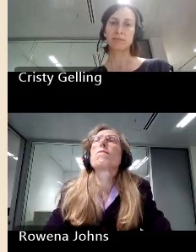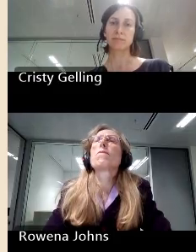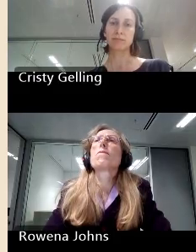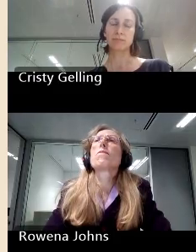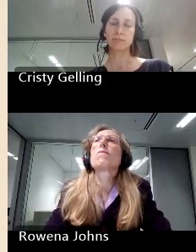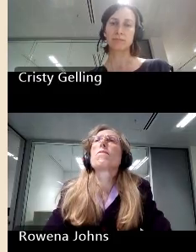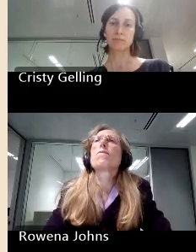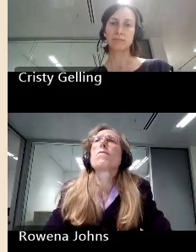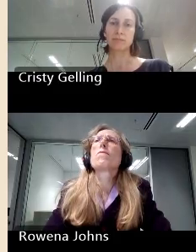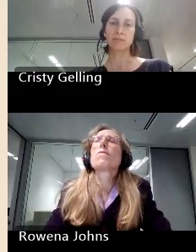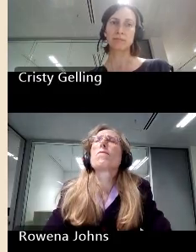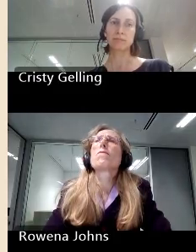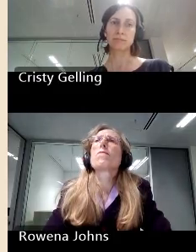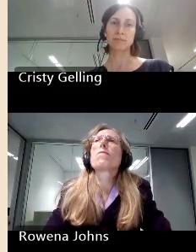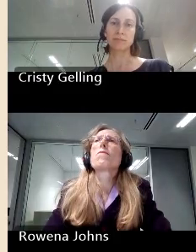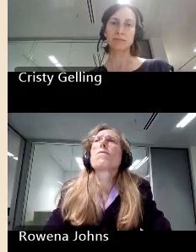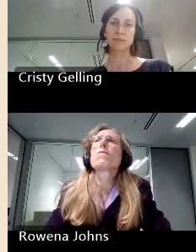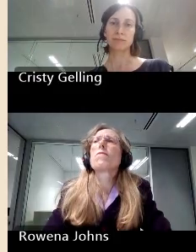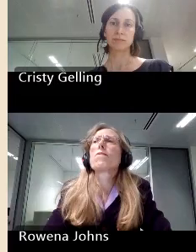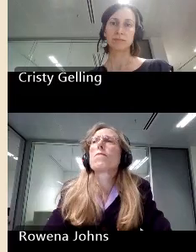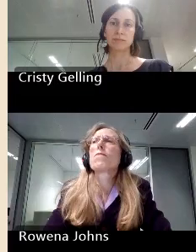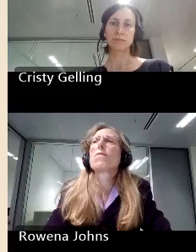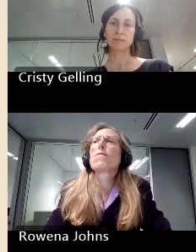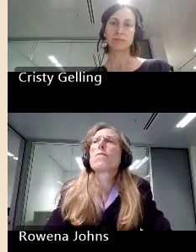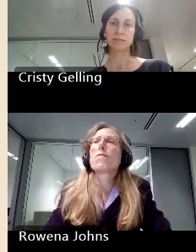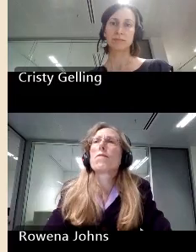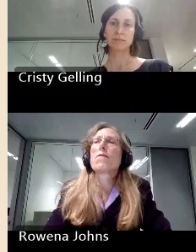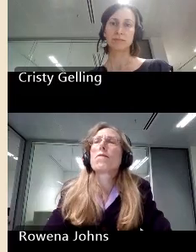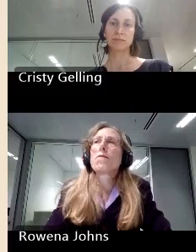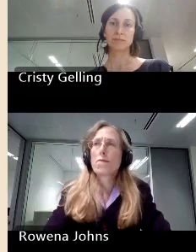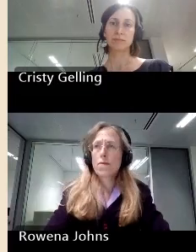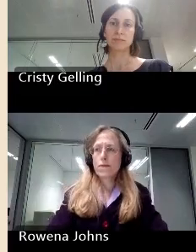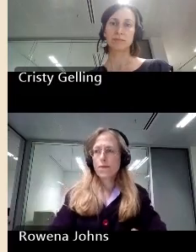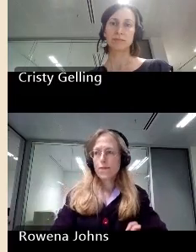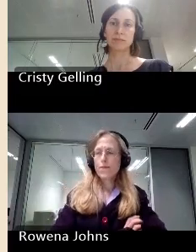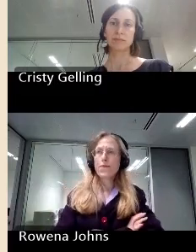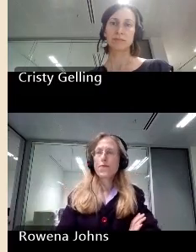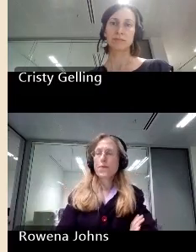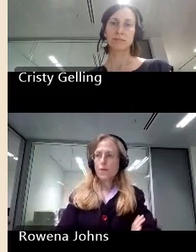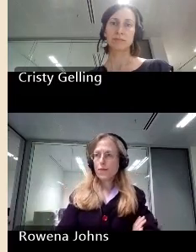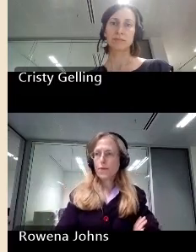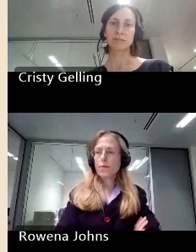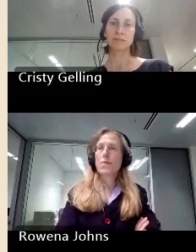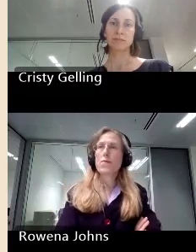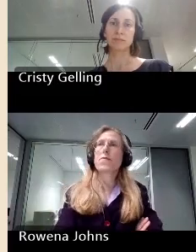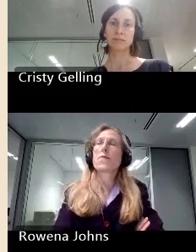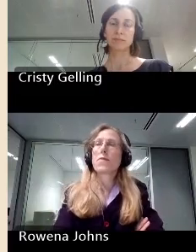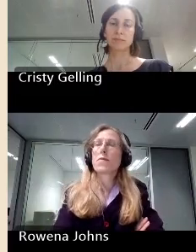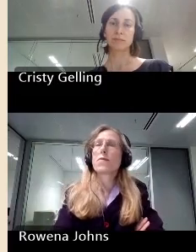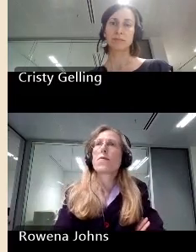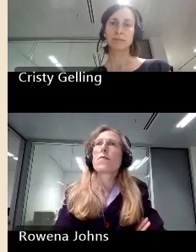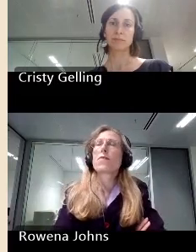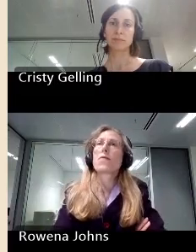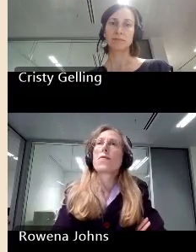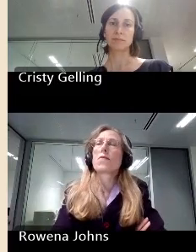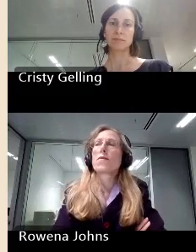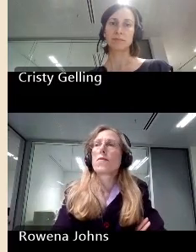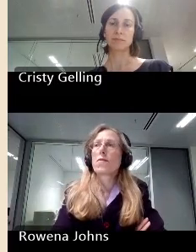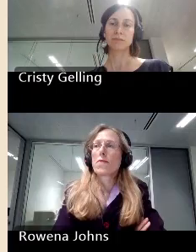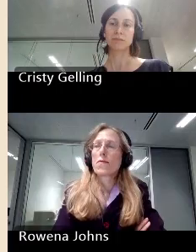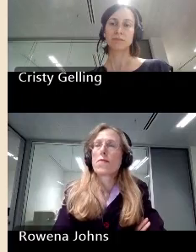and area of interest and dividing it by the number of dwellings approved for that period and area. This allows approval values to be compared between electorates and